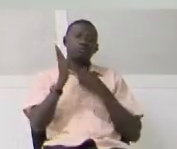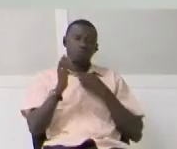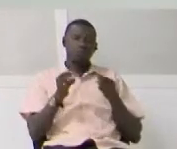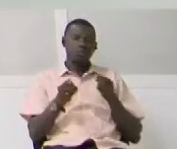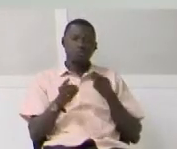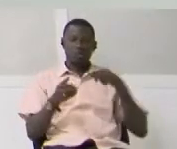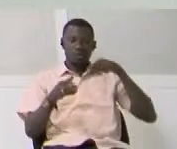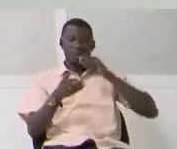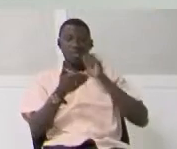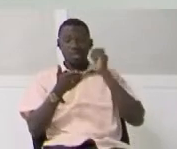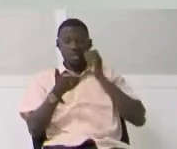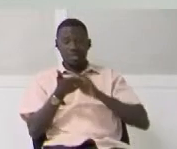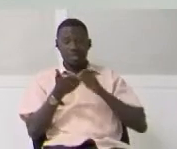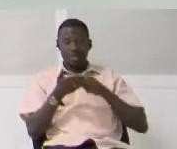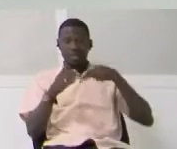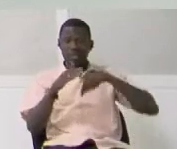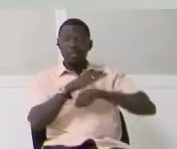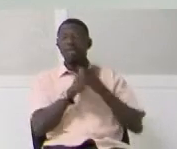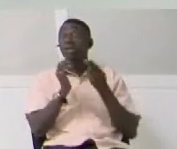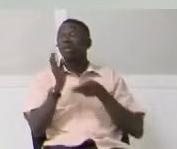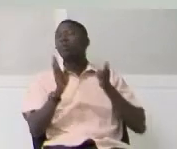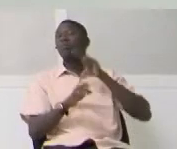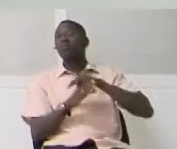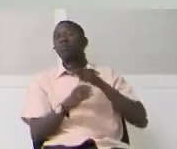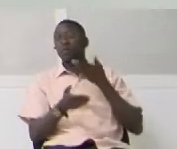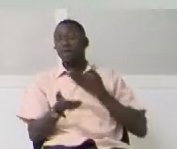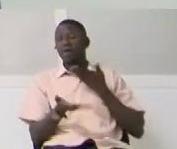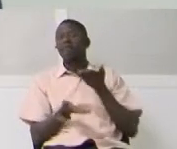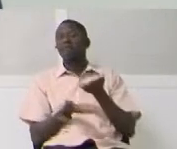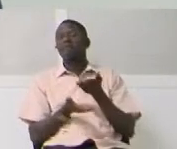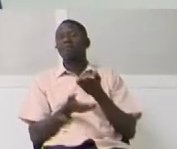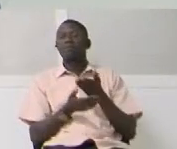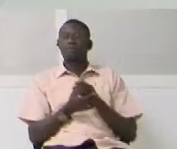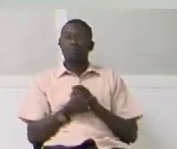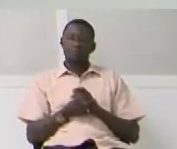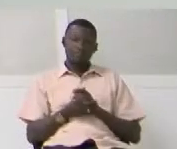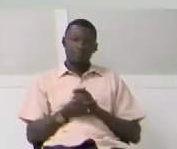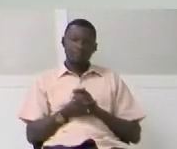report. Ci xibaar boobu nag bindoon nañ ci mbiri xew-xew bii nii.